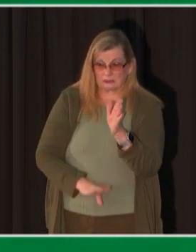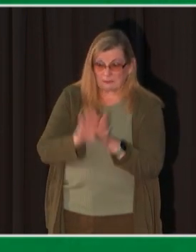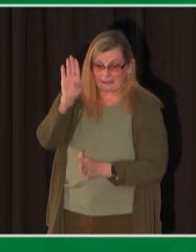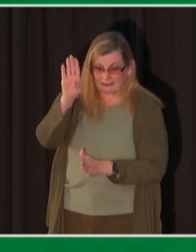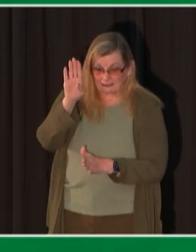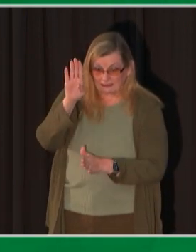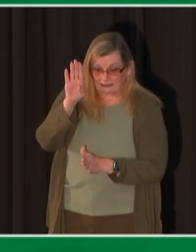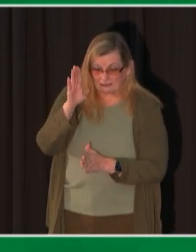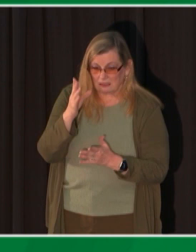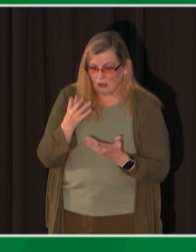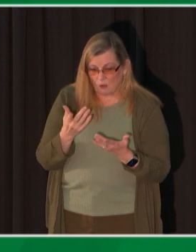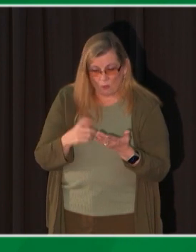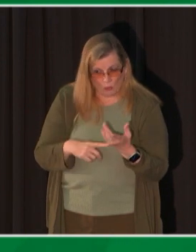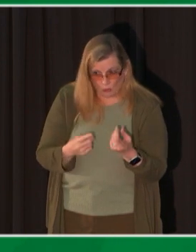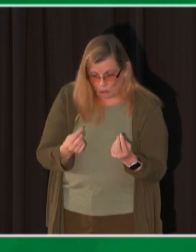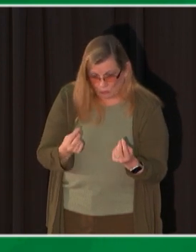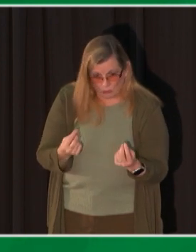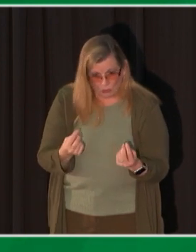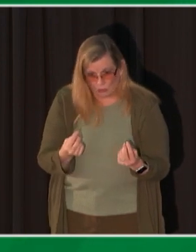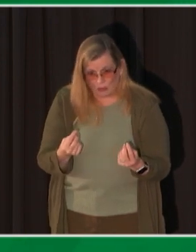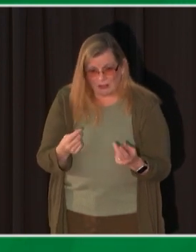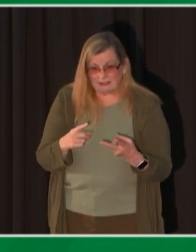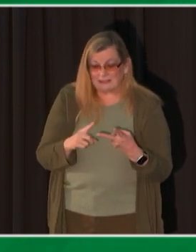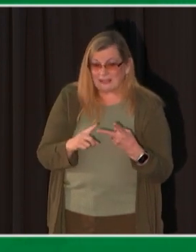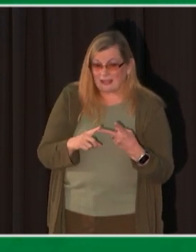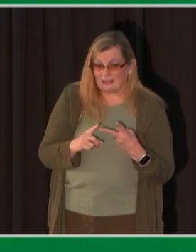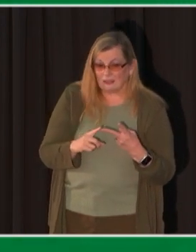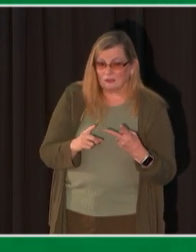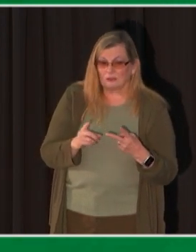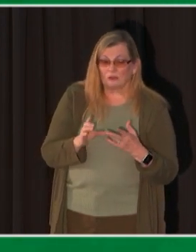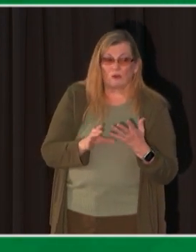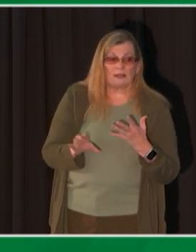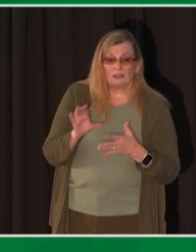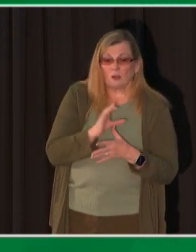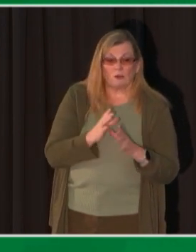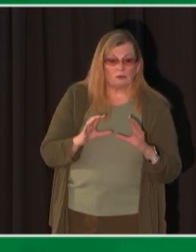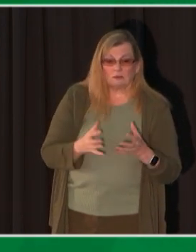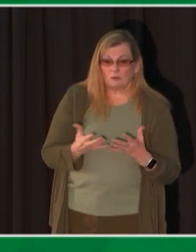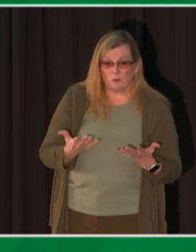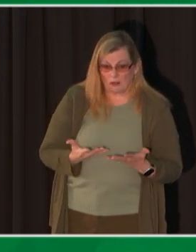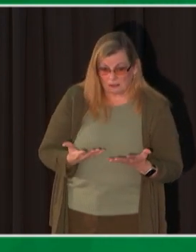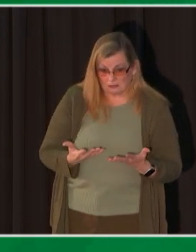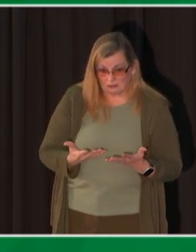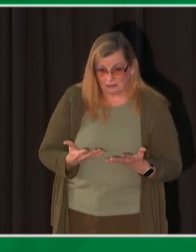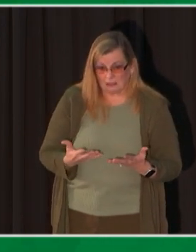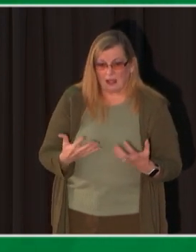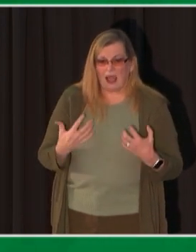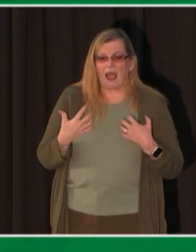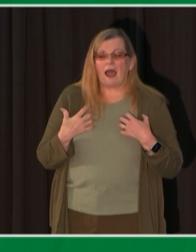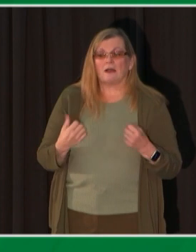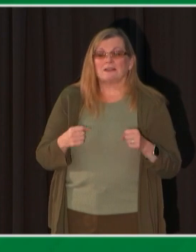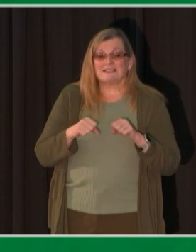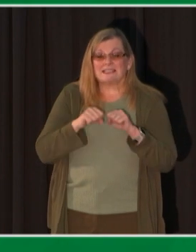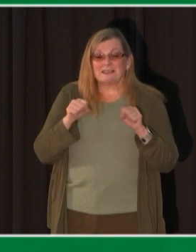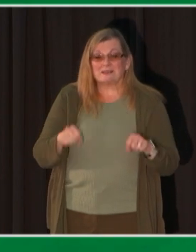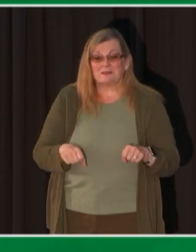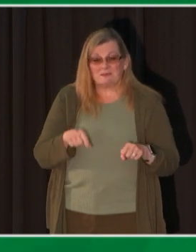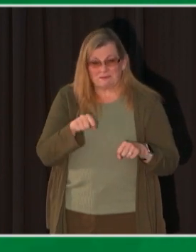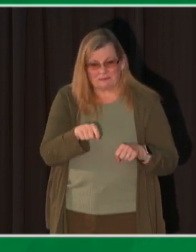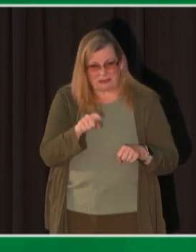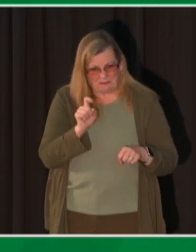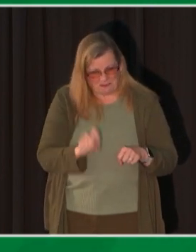system. Another one of the gated criteria is that our health system has to be operating not in a crisis